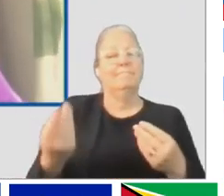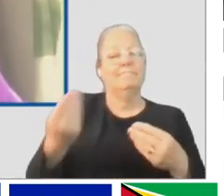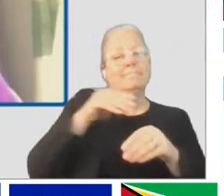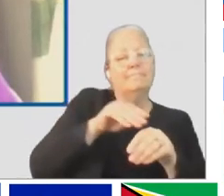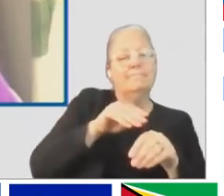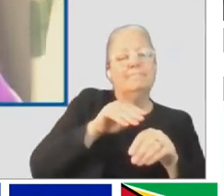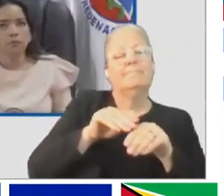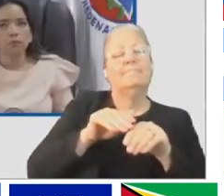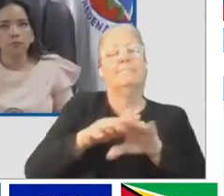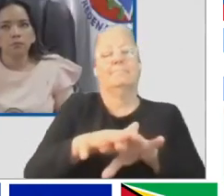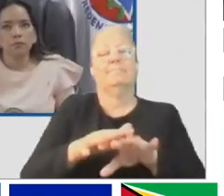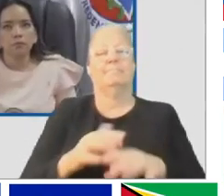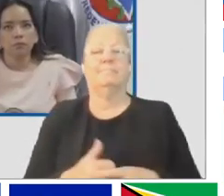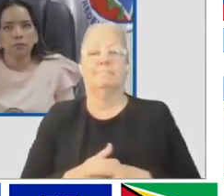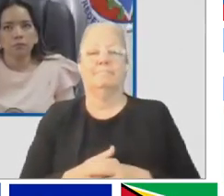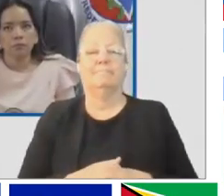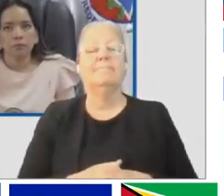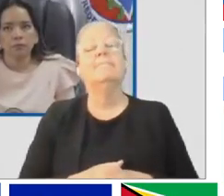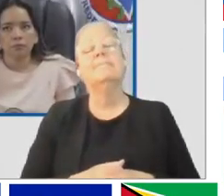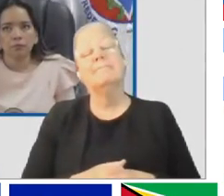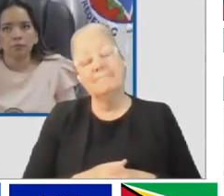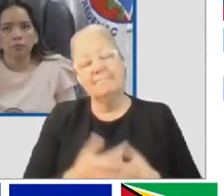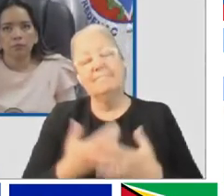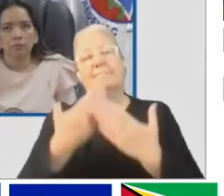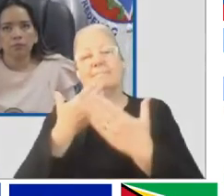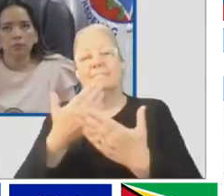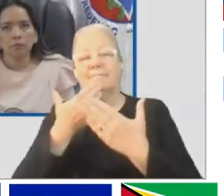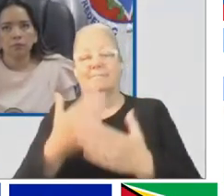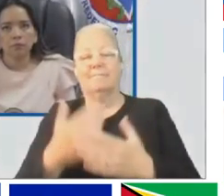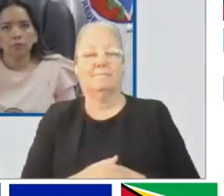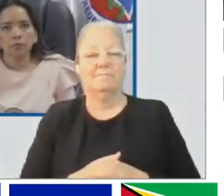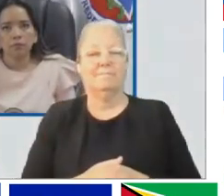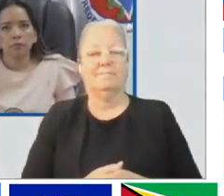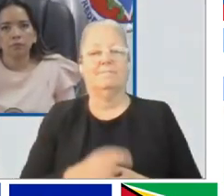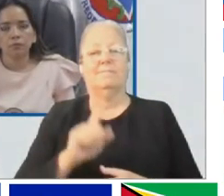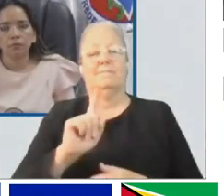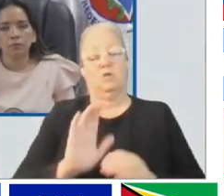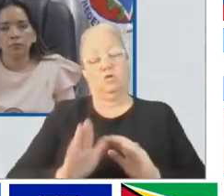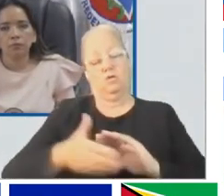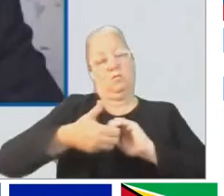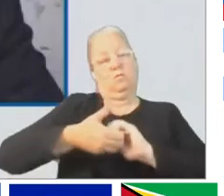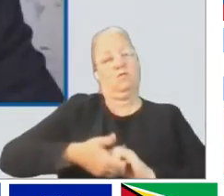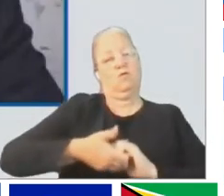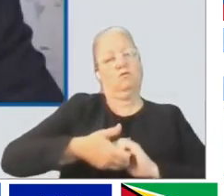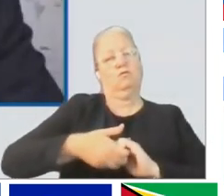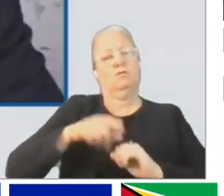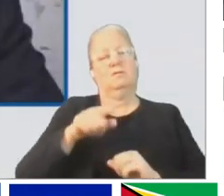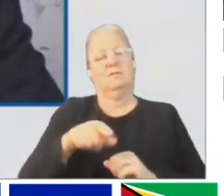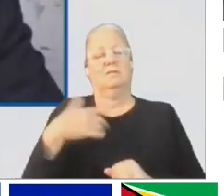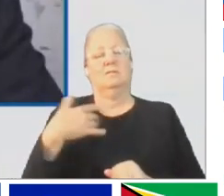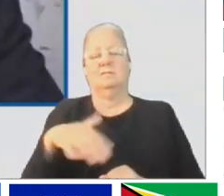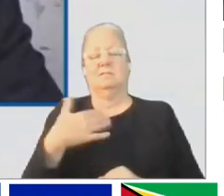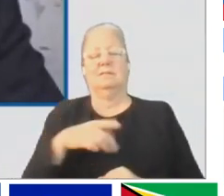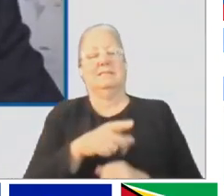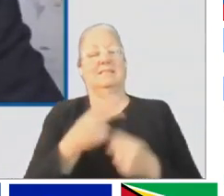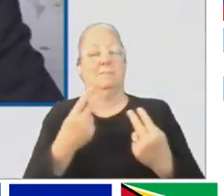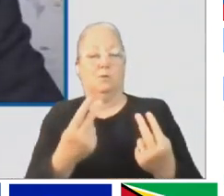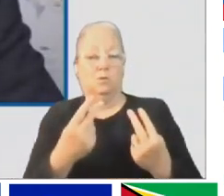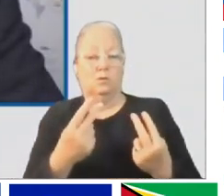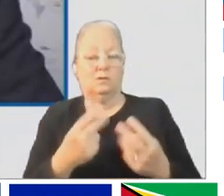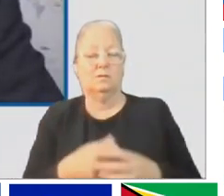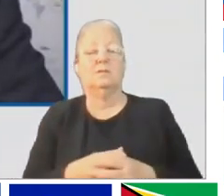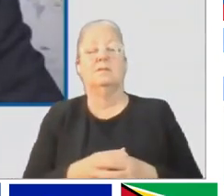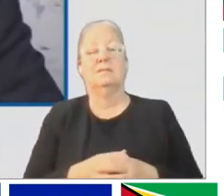Thank you very much, Ms. Forbes. Certainly, partnerships bring us a lot of far way in the responding to the emergencies. And we heard